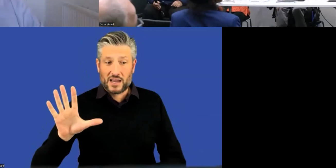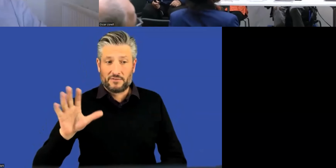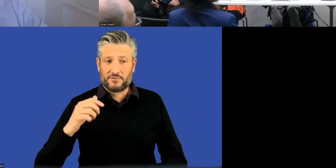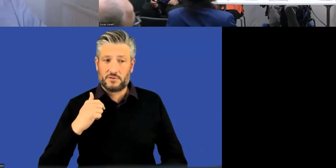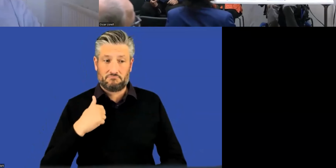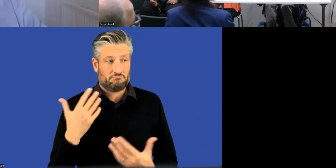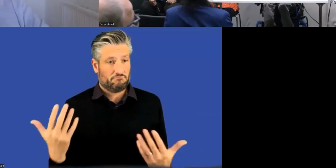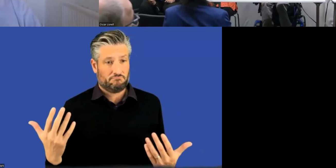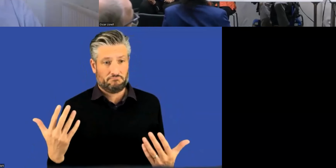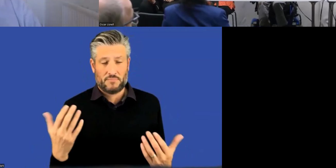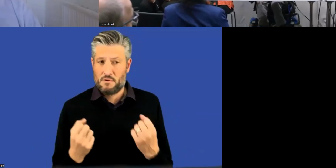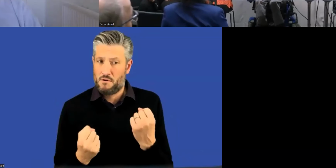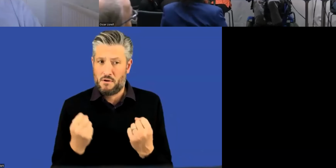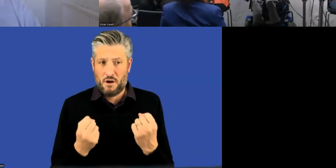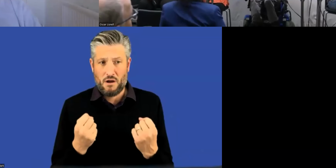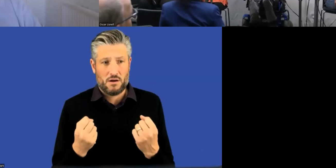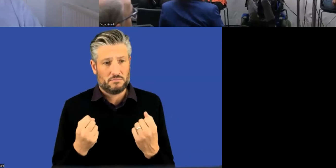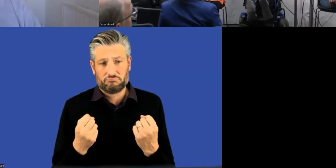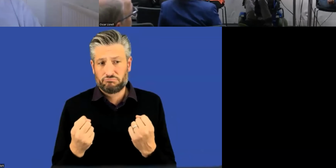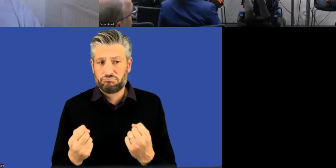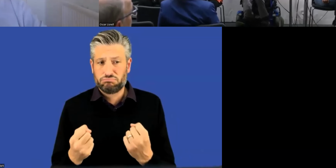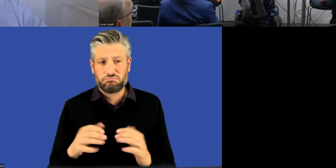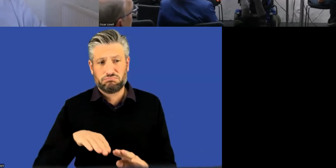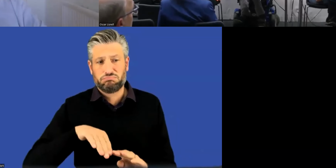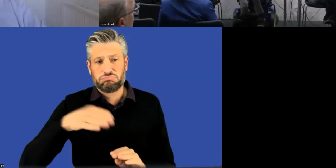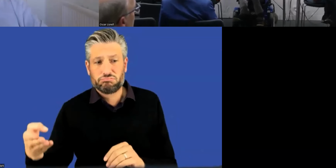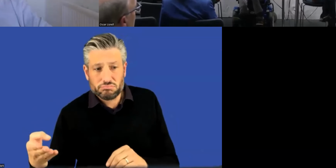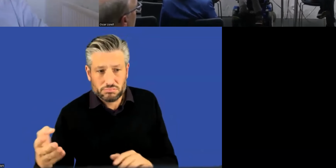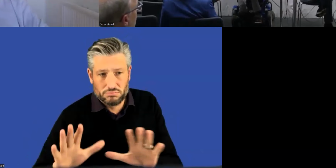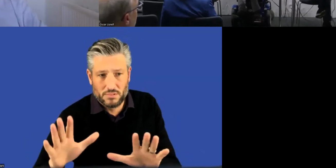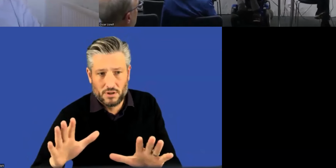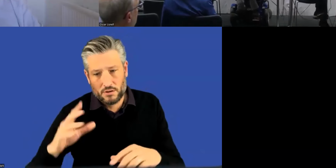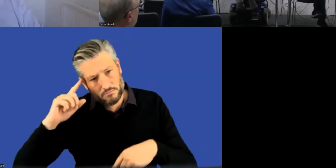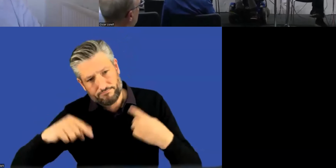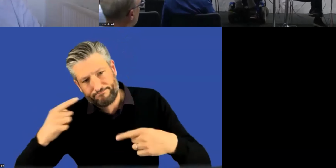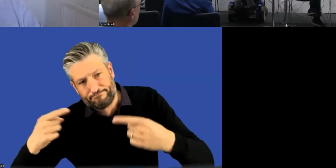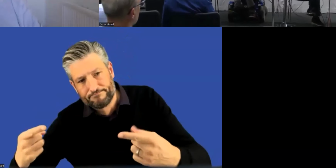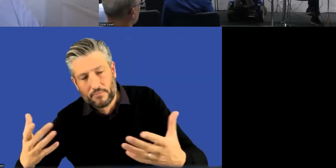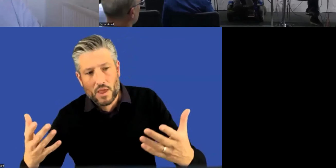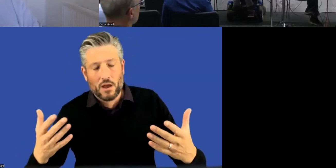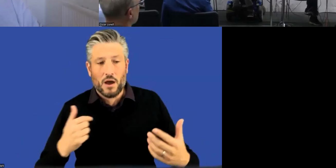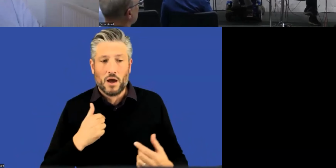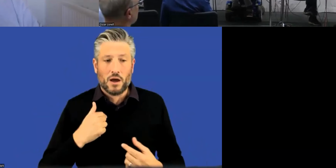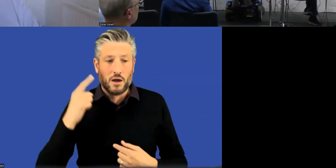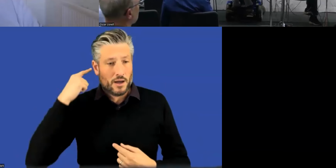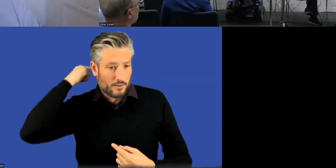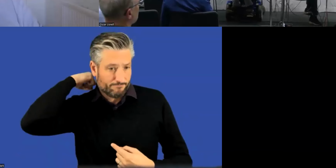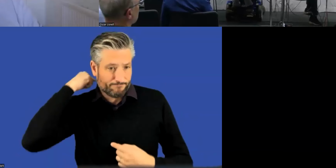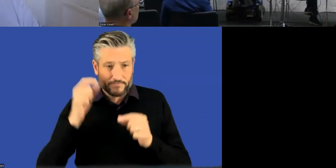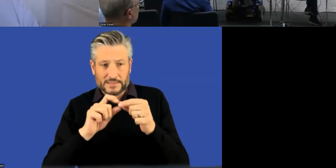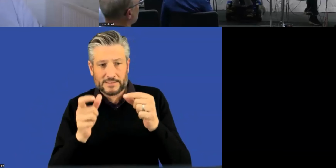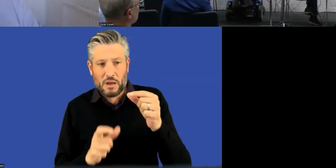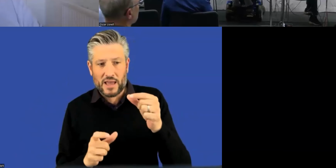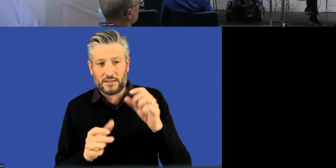my spinal cord, which meant I lost connection between my brain and the rest of my body. So prior to